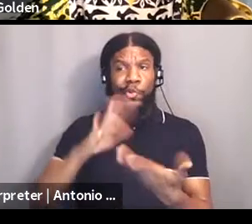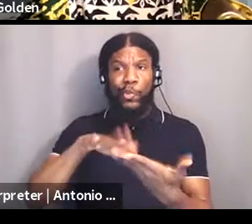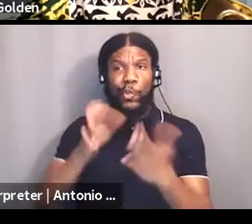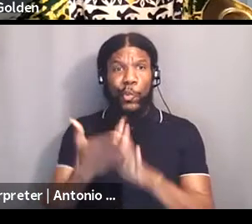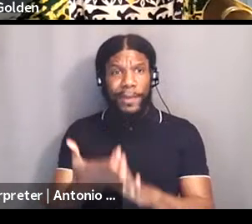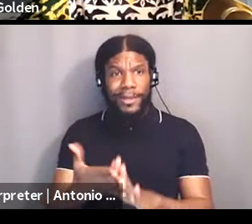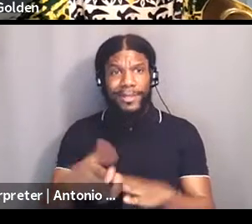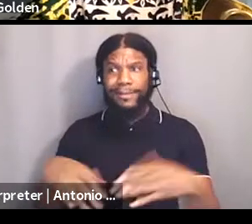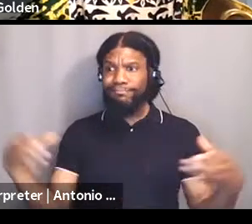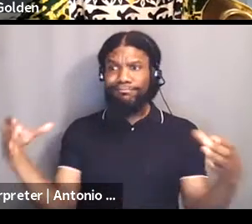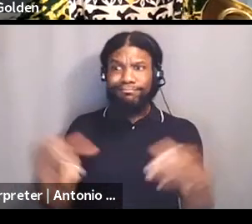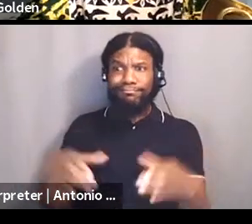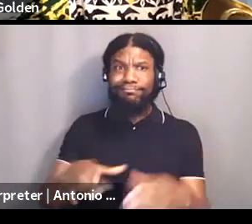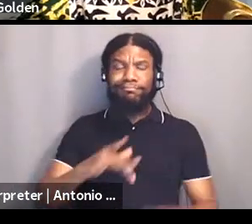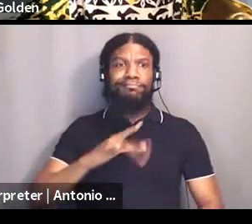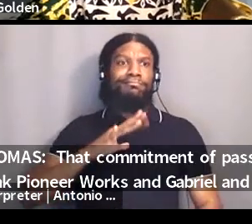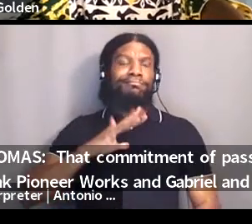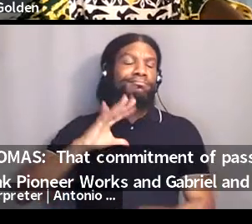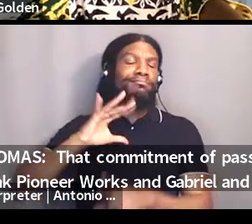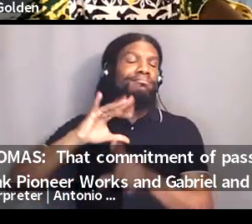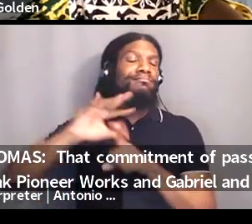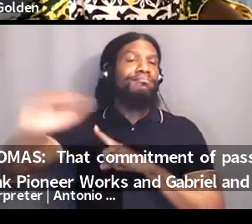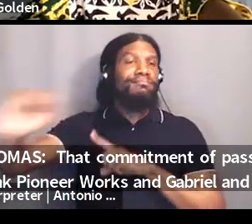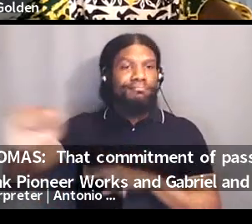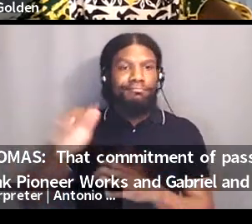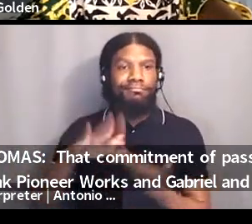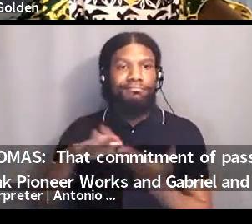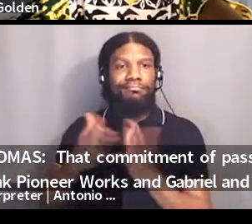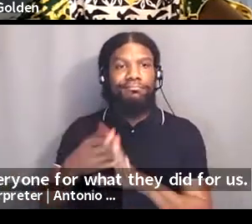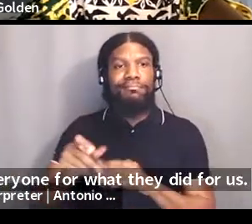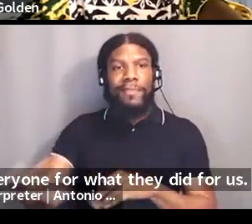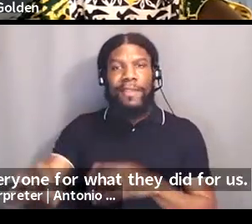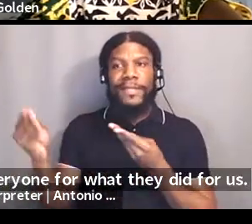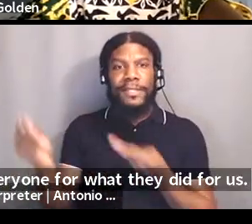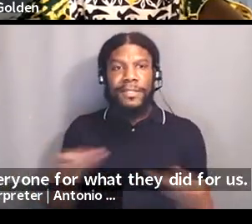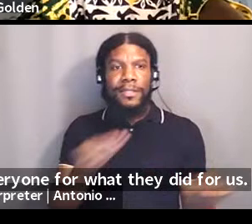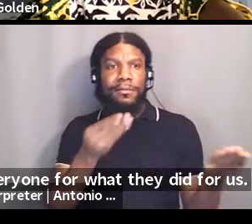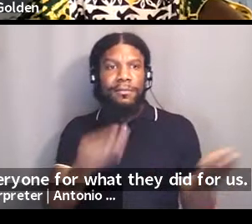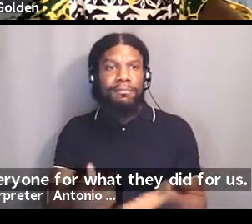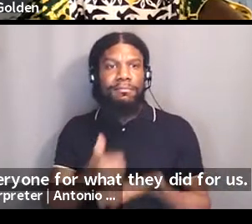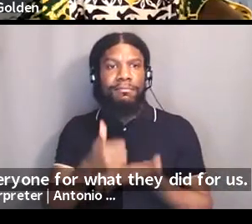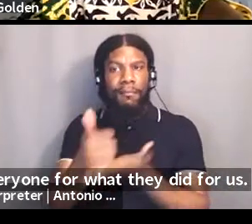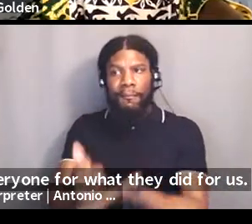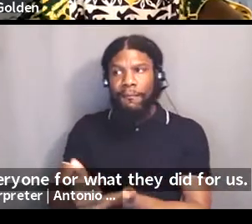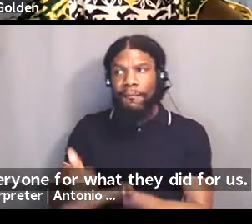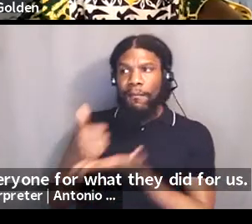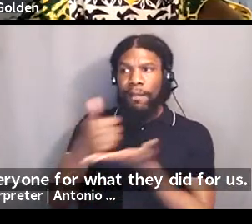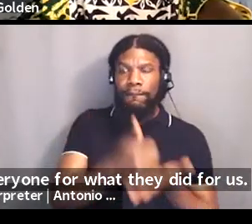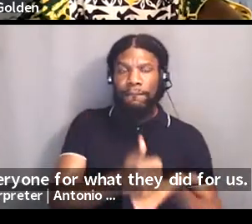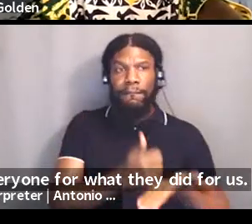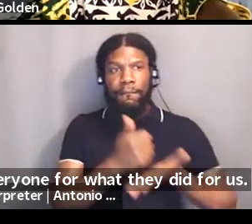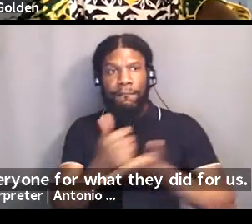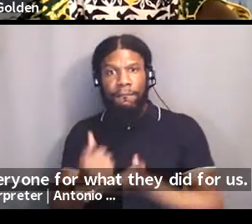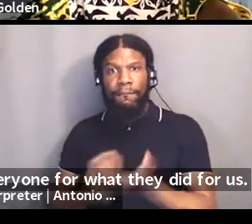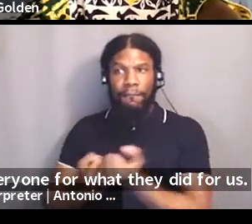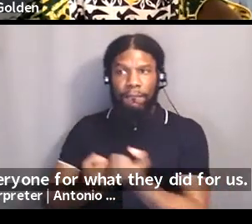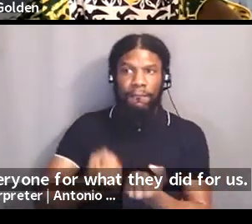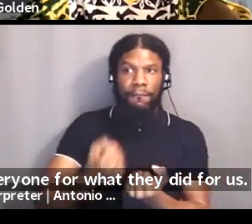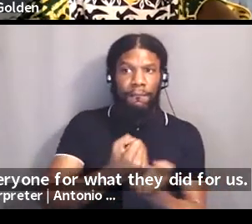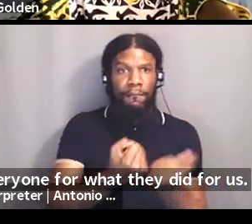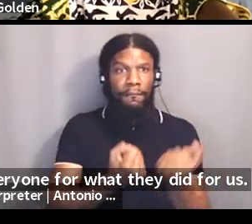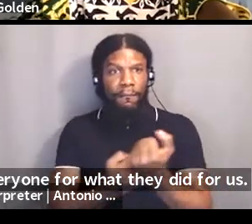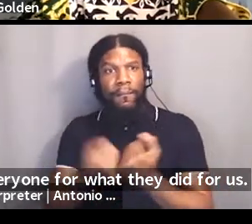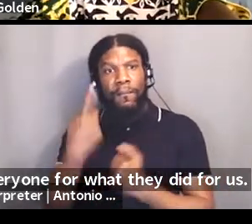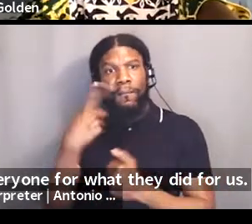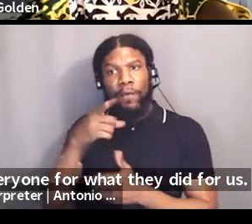an incredible community of, you know, facilitators that allow artists to create amazing work. And